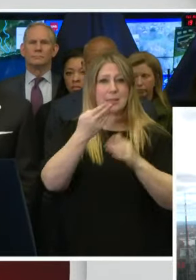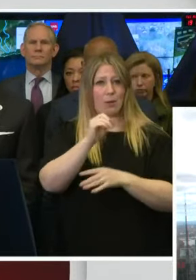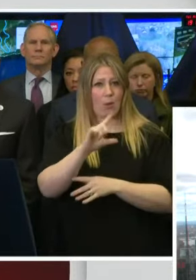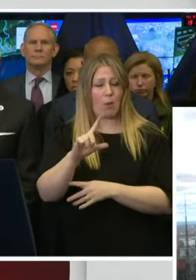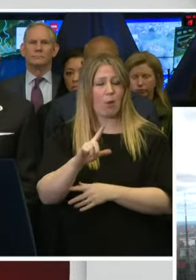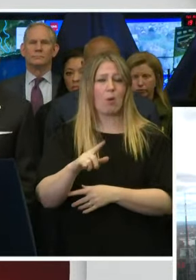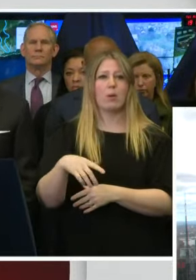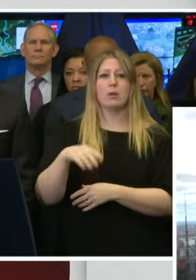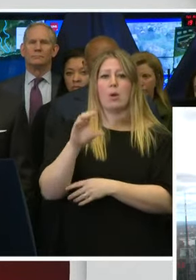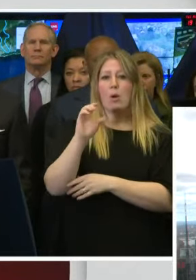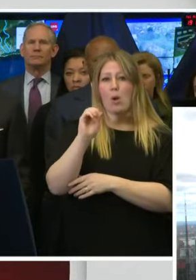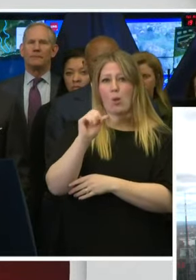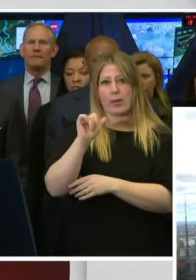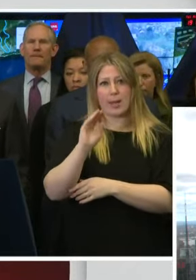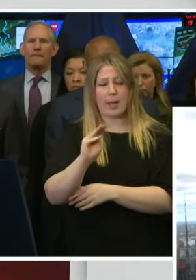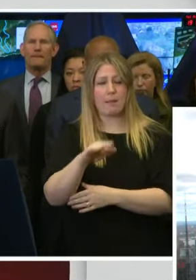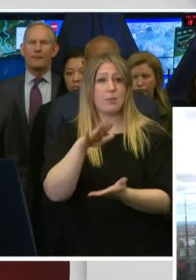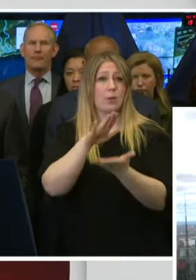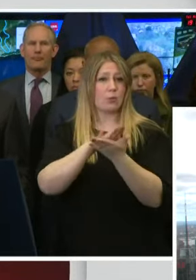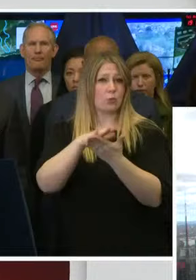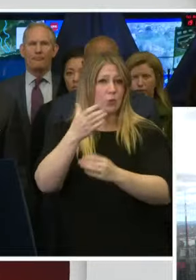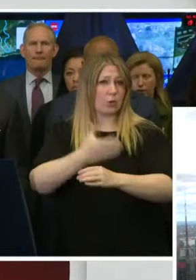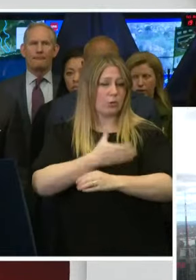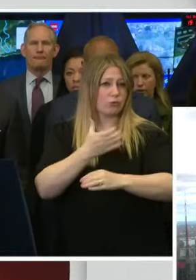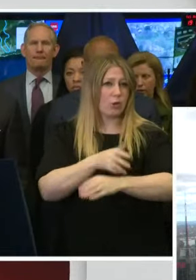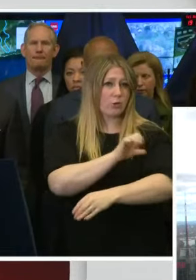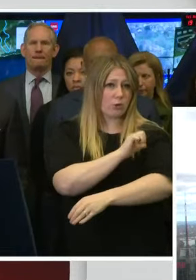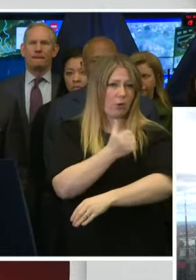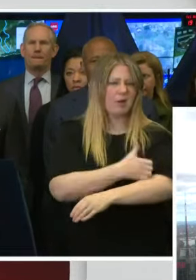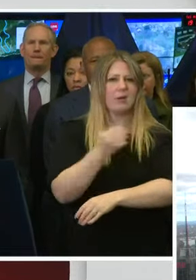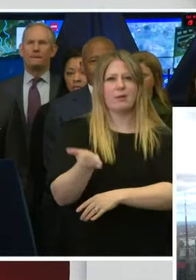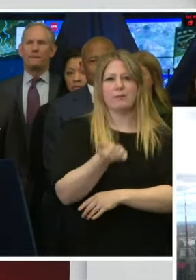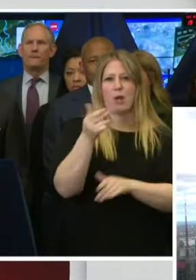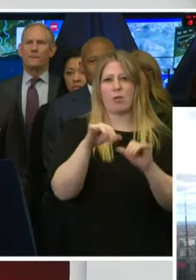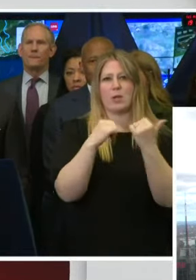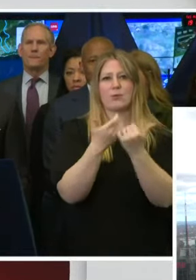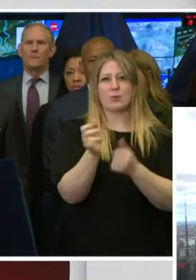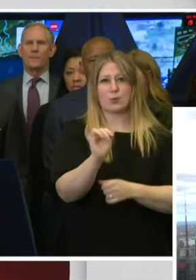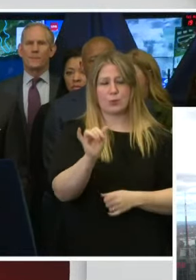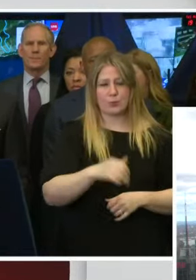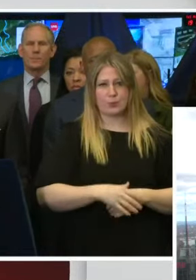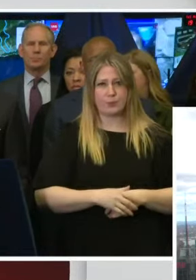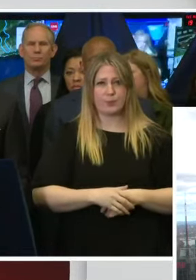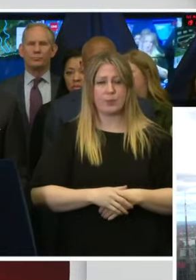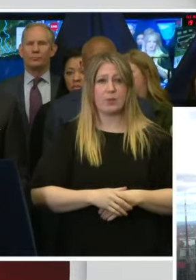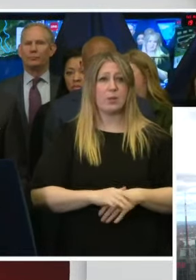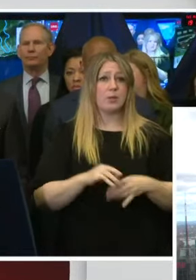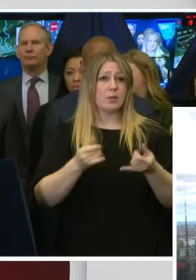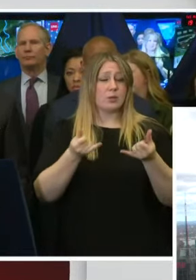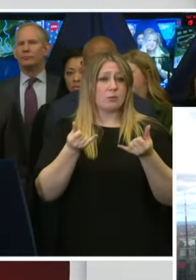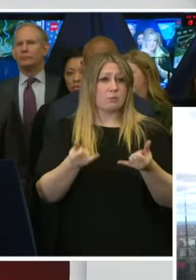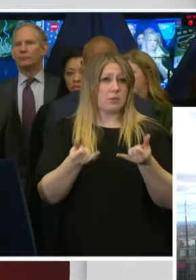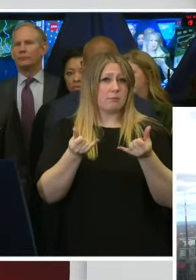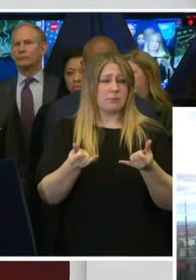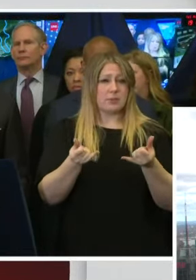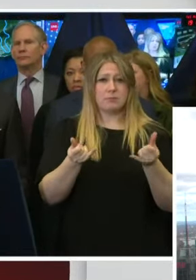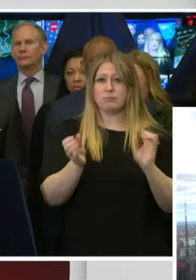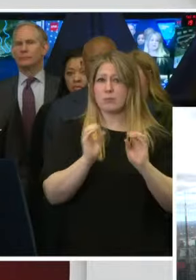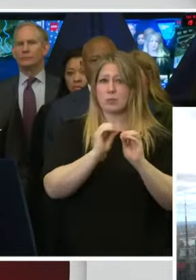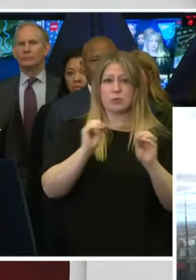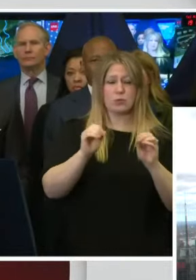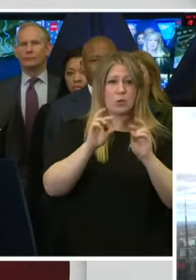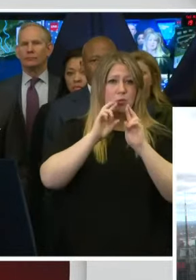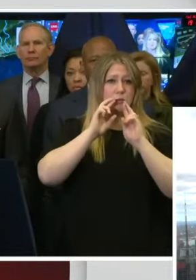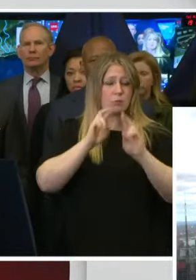Management, School Construction Authority, and other agencies as well. So at this moment, there is no indication that any of